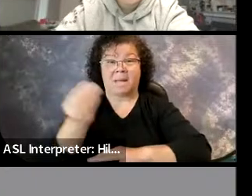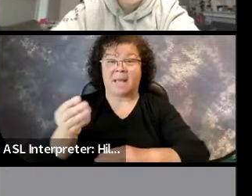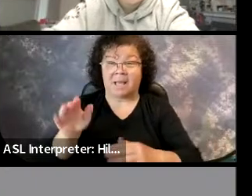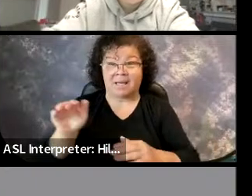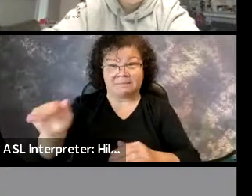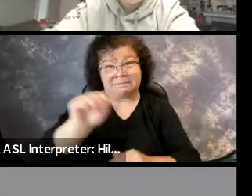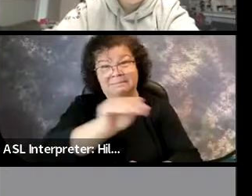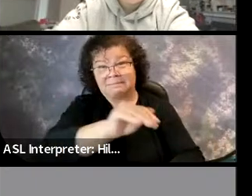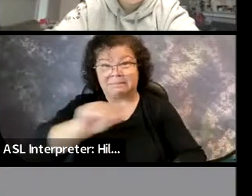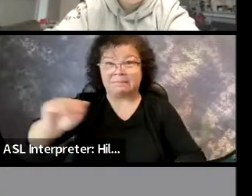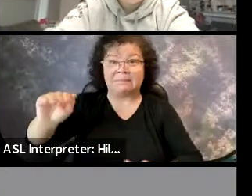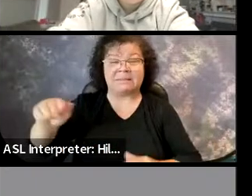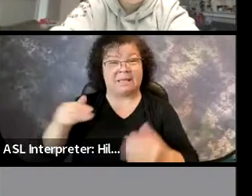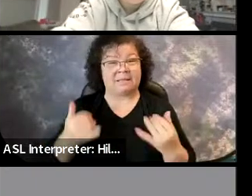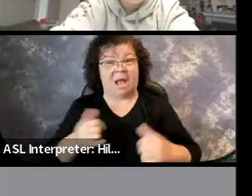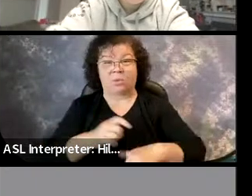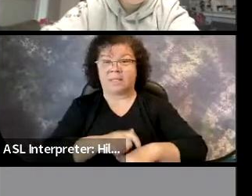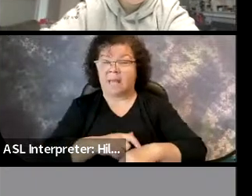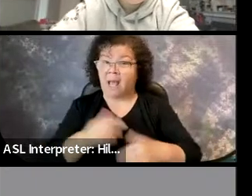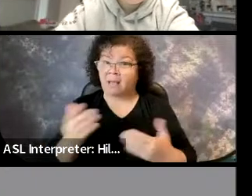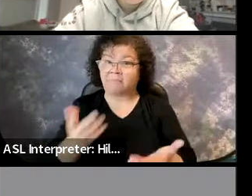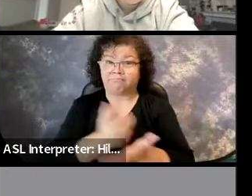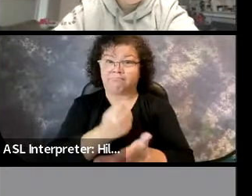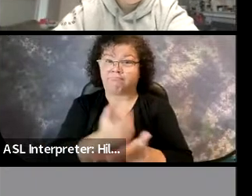And now's the time.